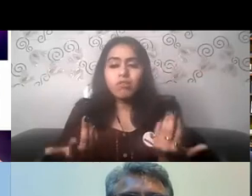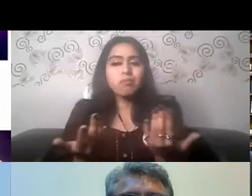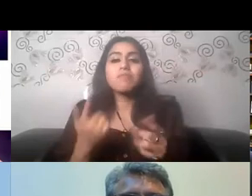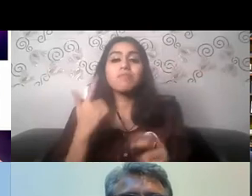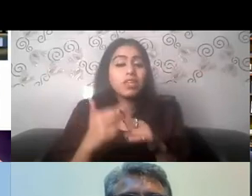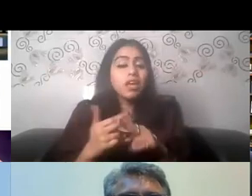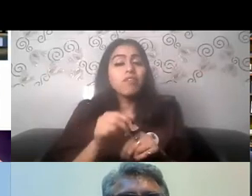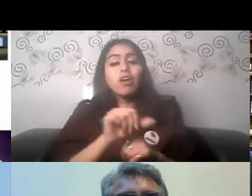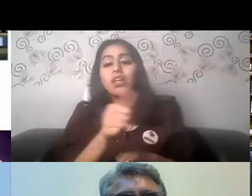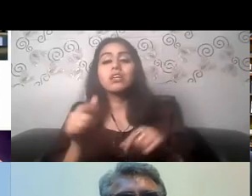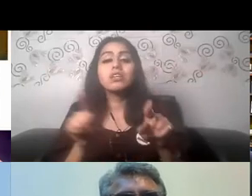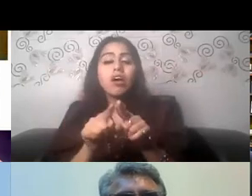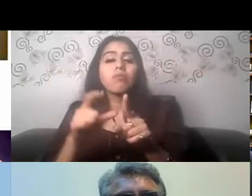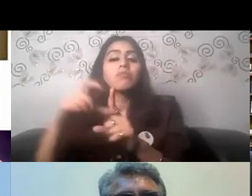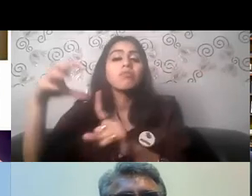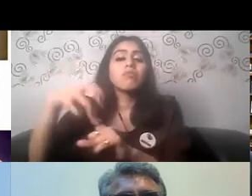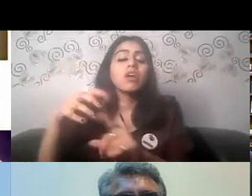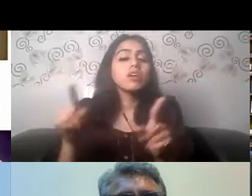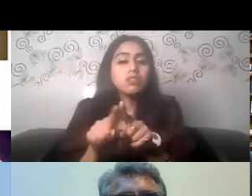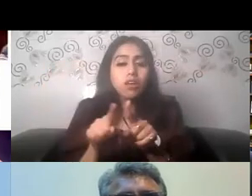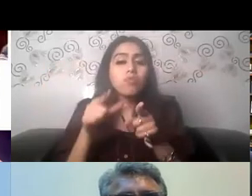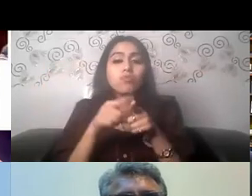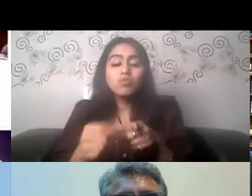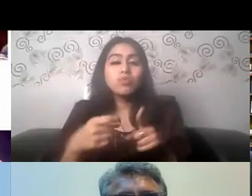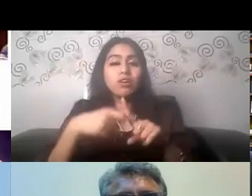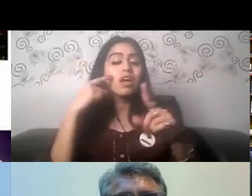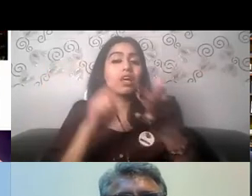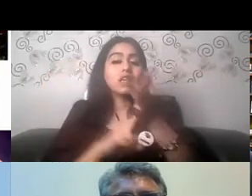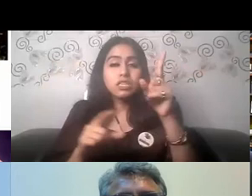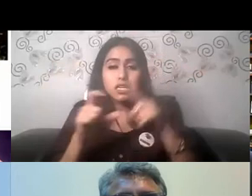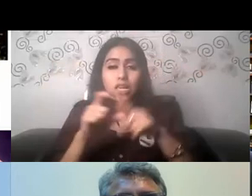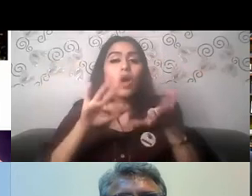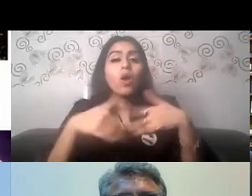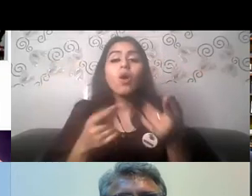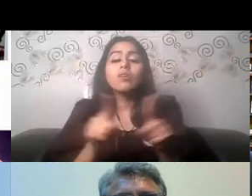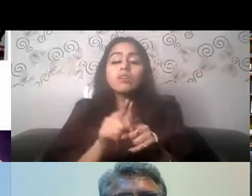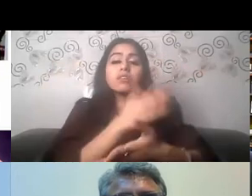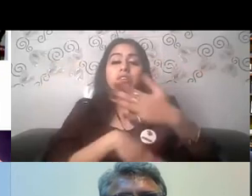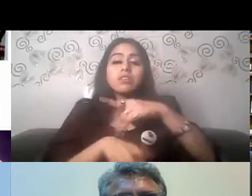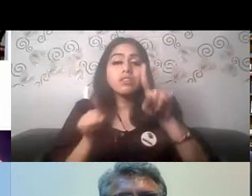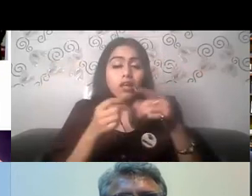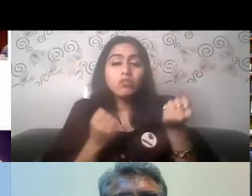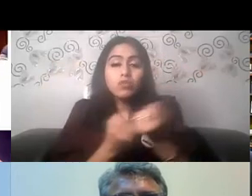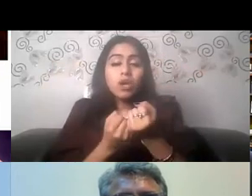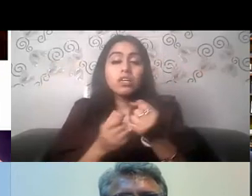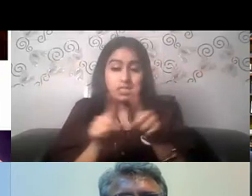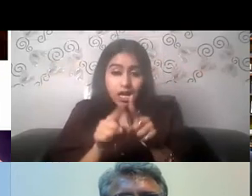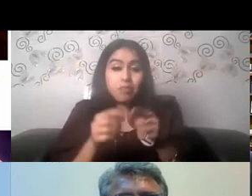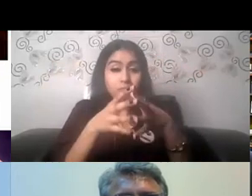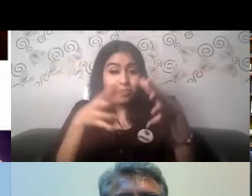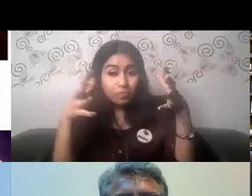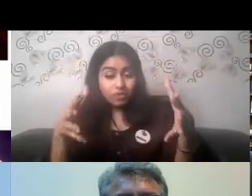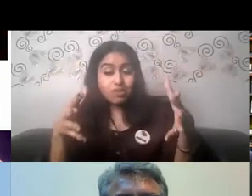are those reasonable adjustments? What can you do? How do you support disabled staff? A lot of bigger